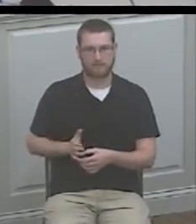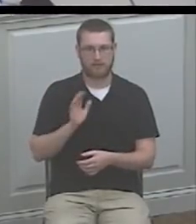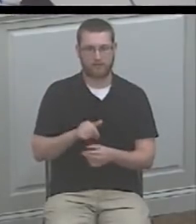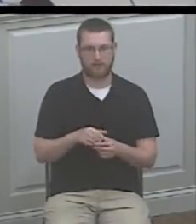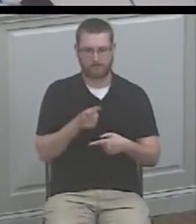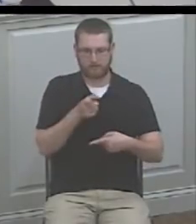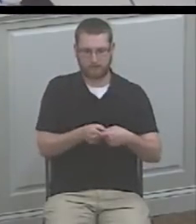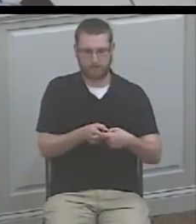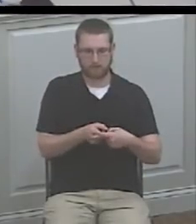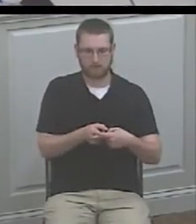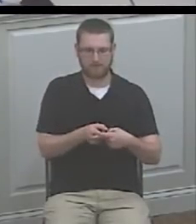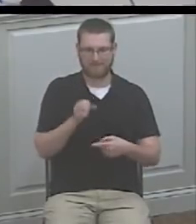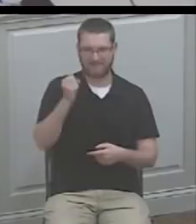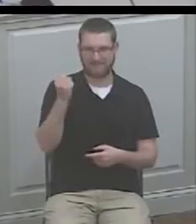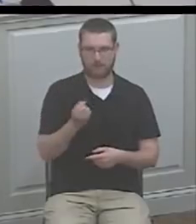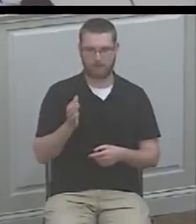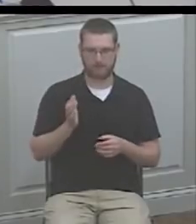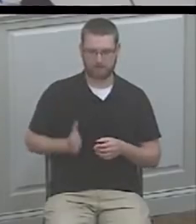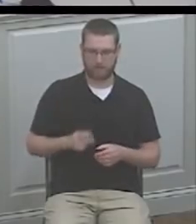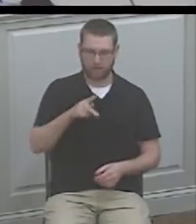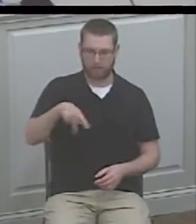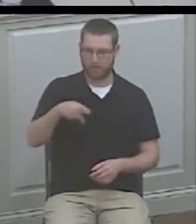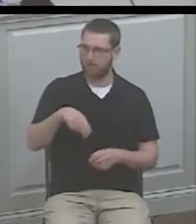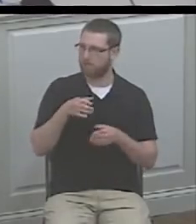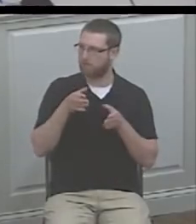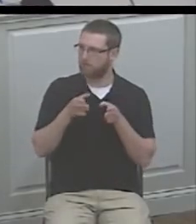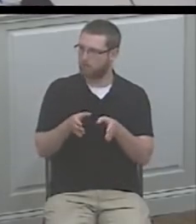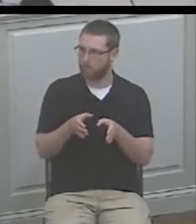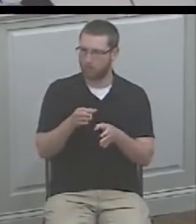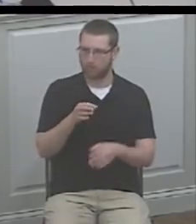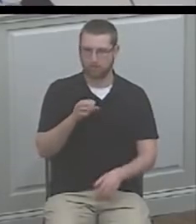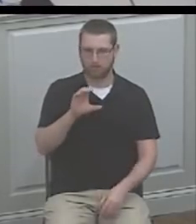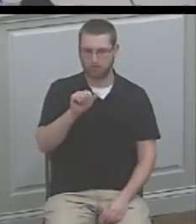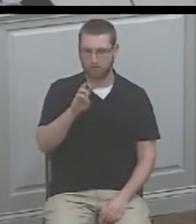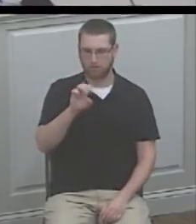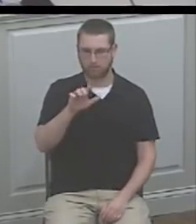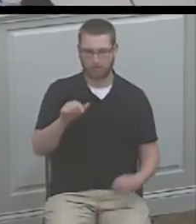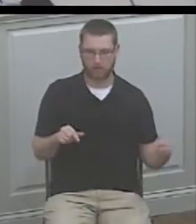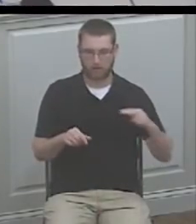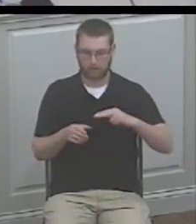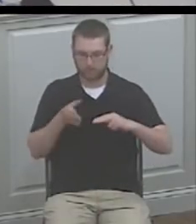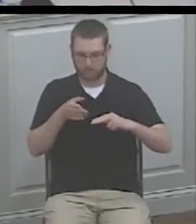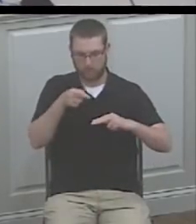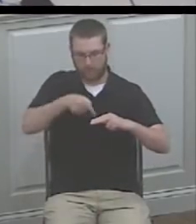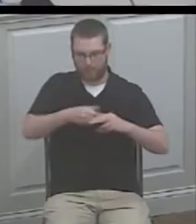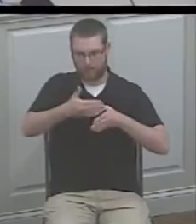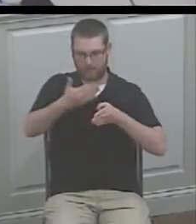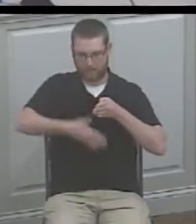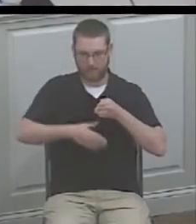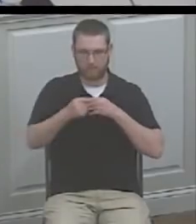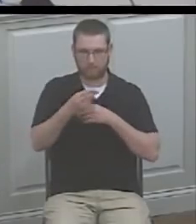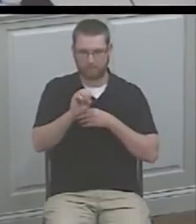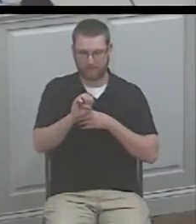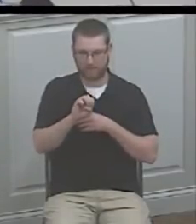intersection, which is the south side of Pearville Road where Coel comes into Pearville Road. So that's the termination point of phase two. The cost